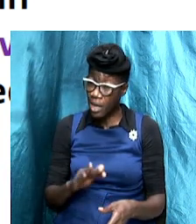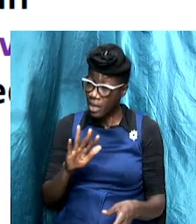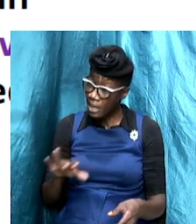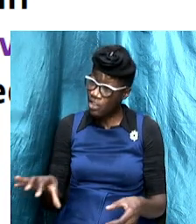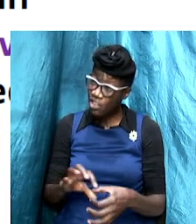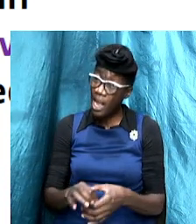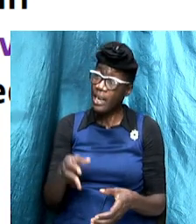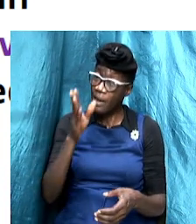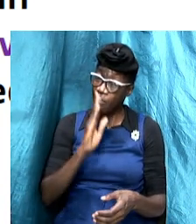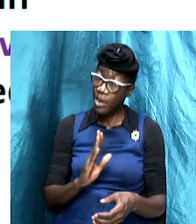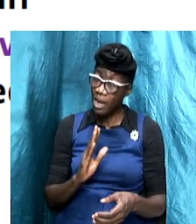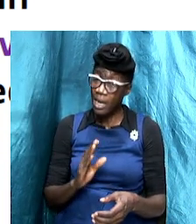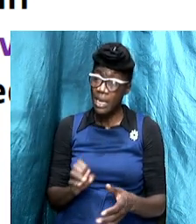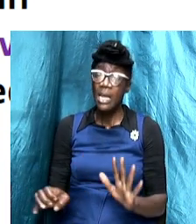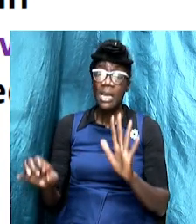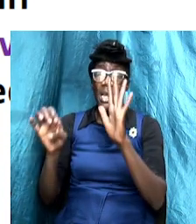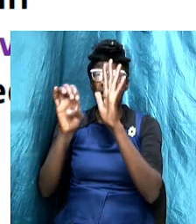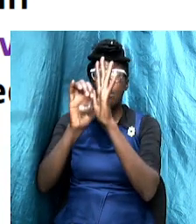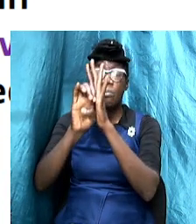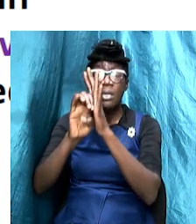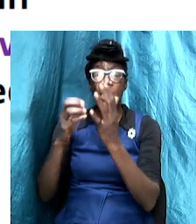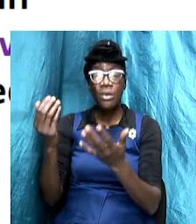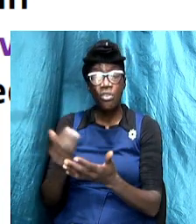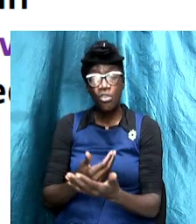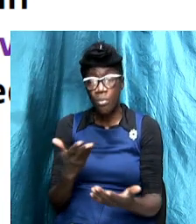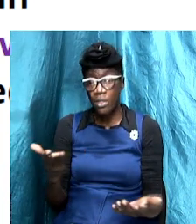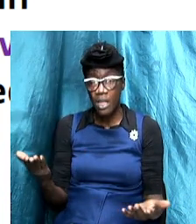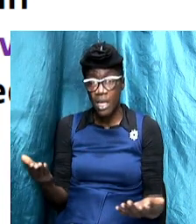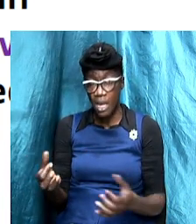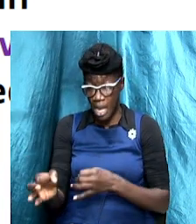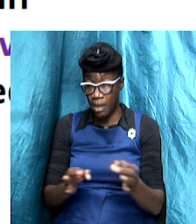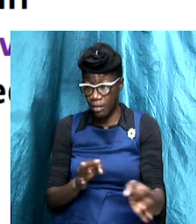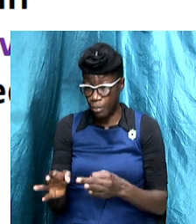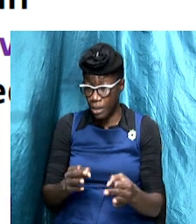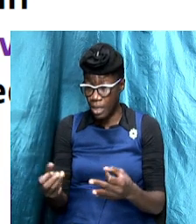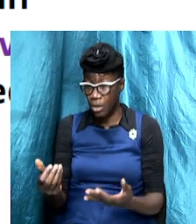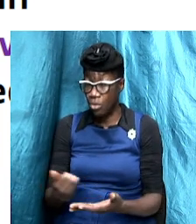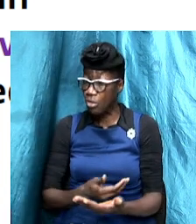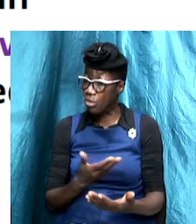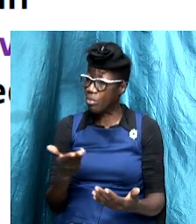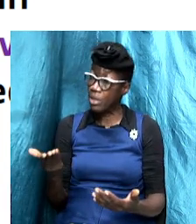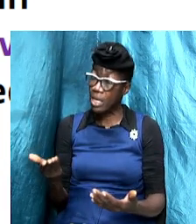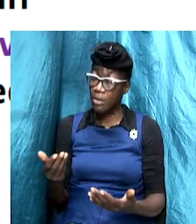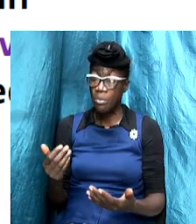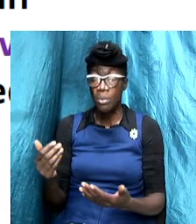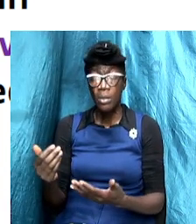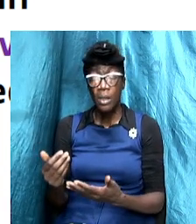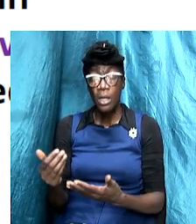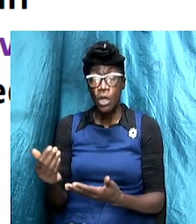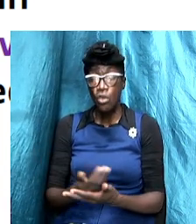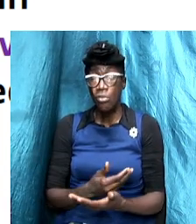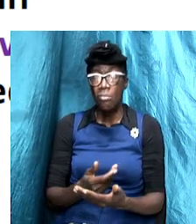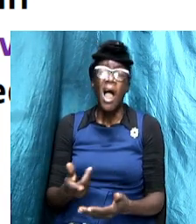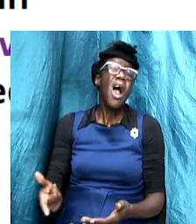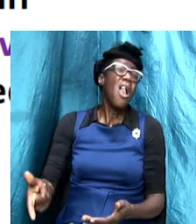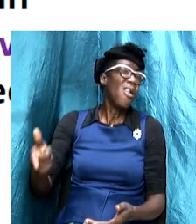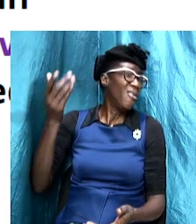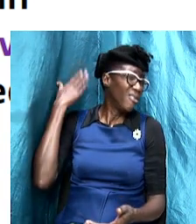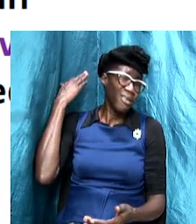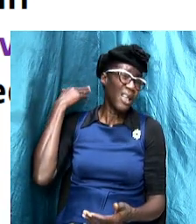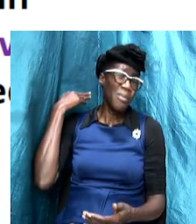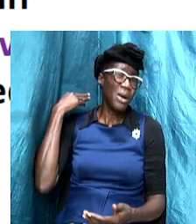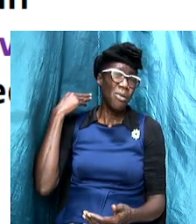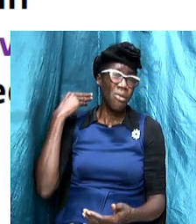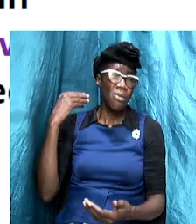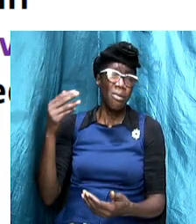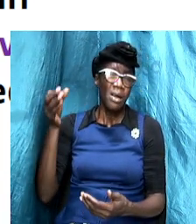Now, let me explain something to you. A few years ago, a preacher preached a particular message, and I